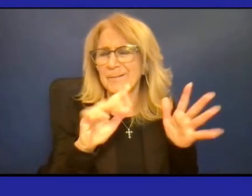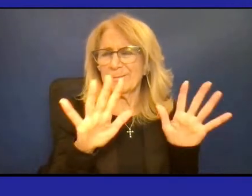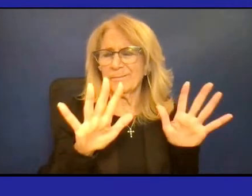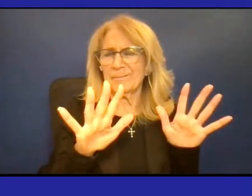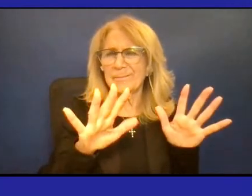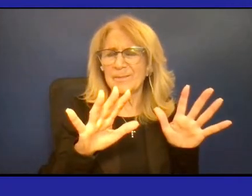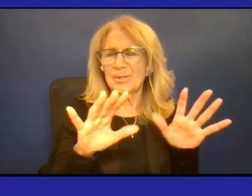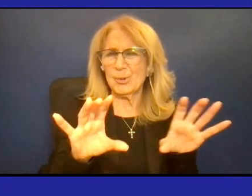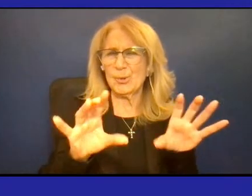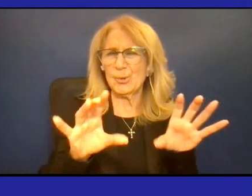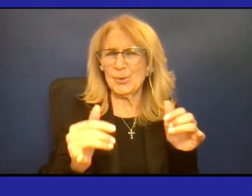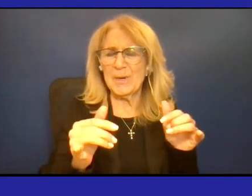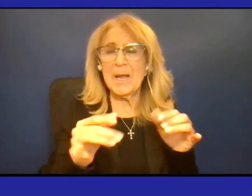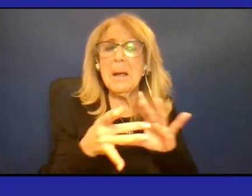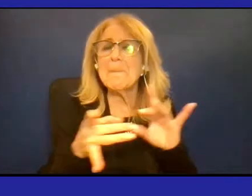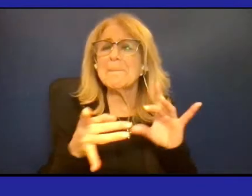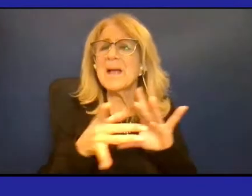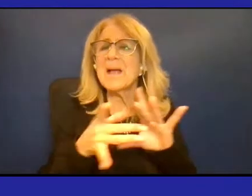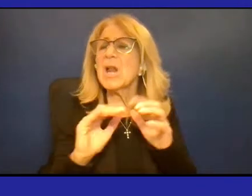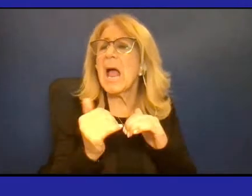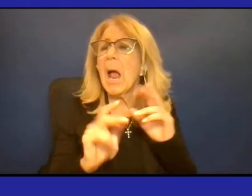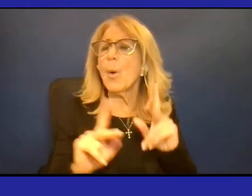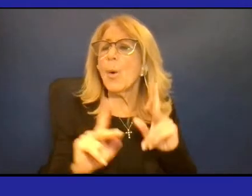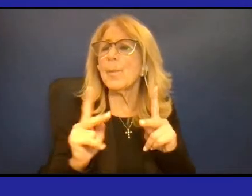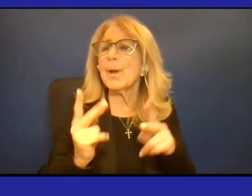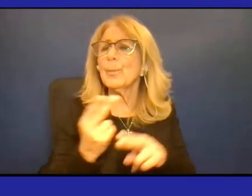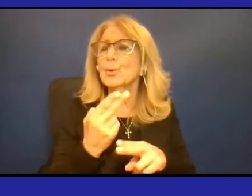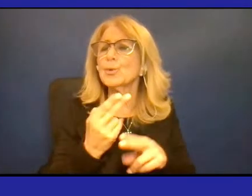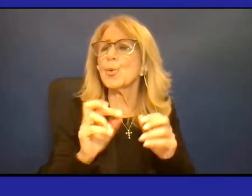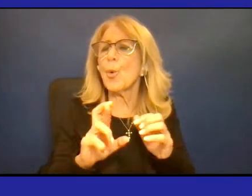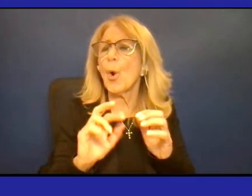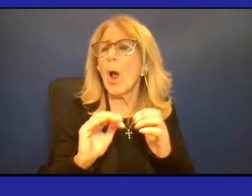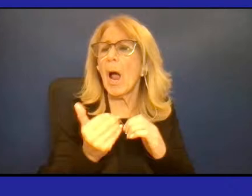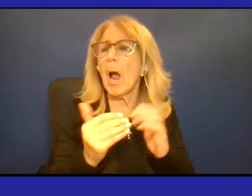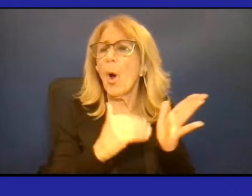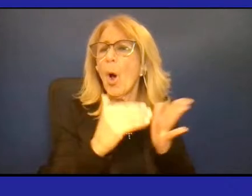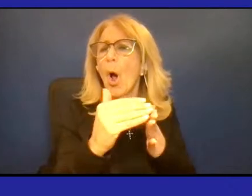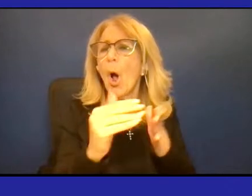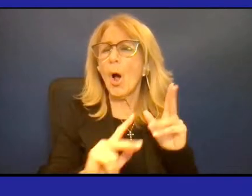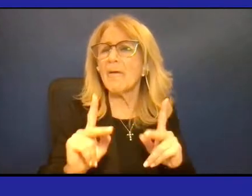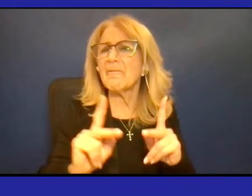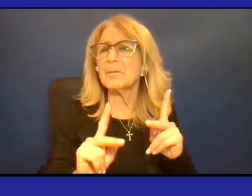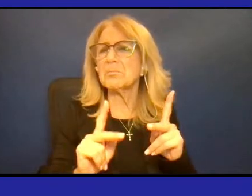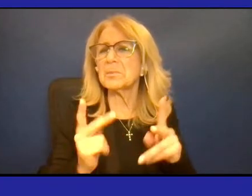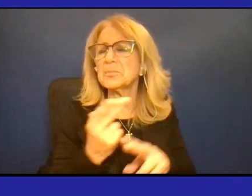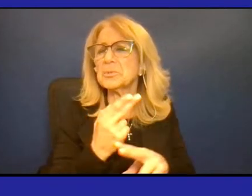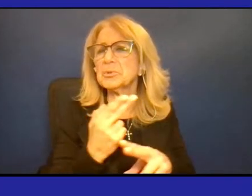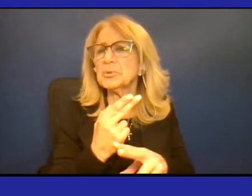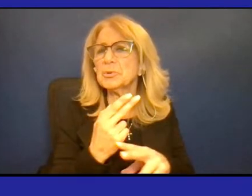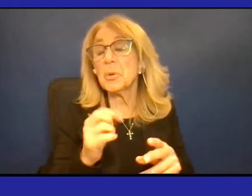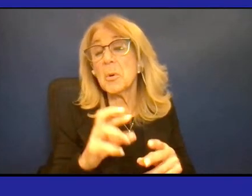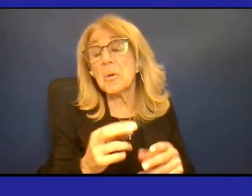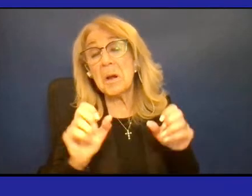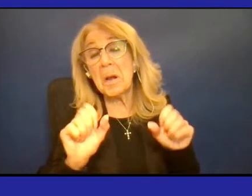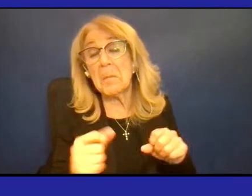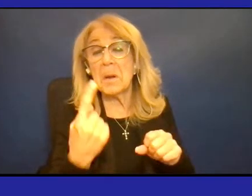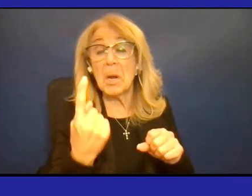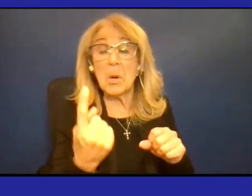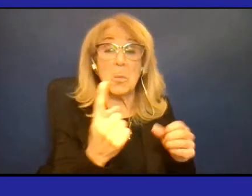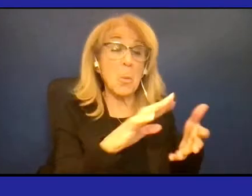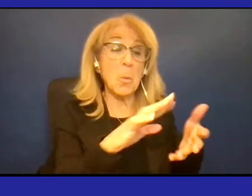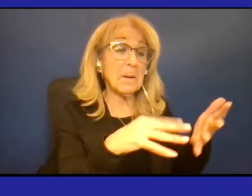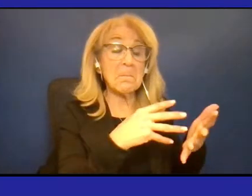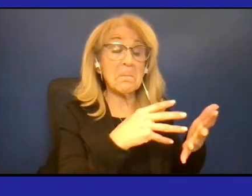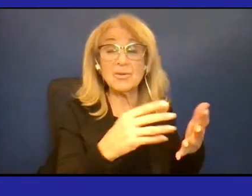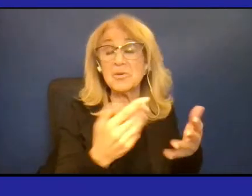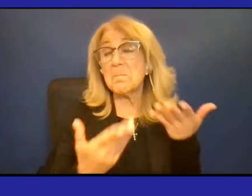there a measure of how people use it, or how often they use it, or how Right. something, it could be one metric, it could be something like an